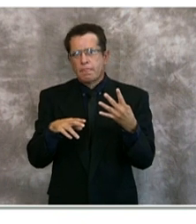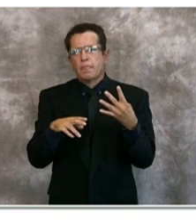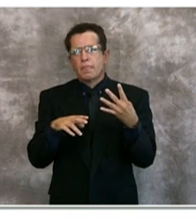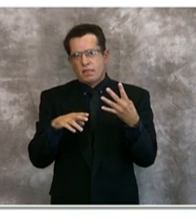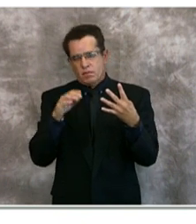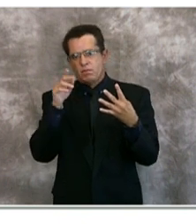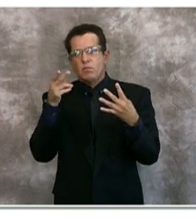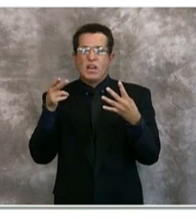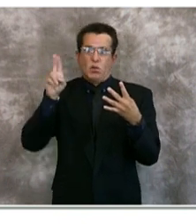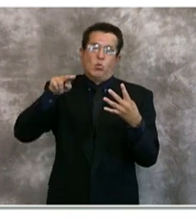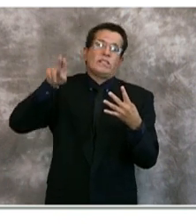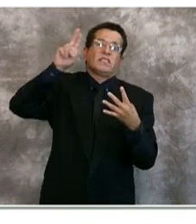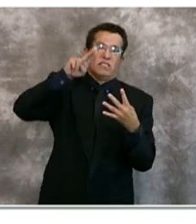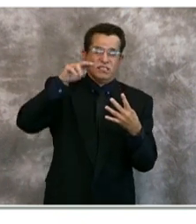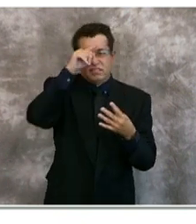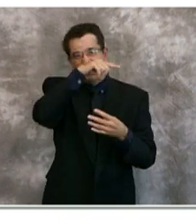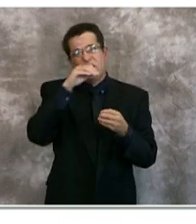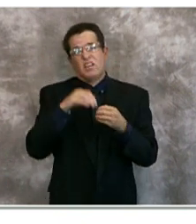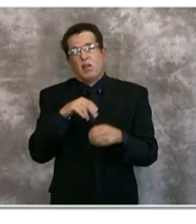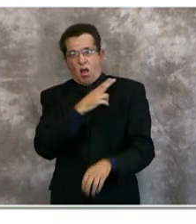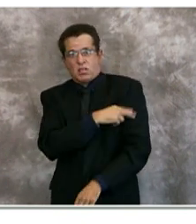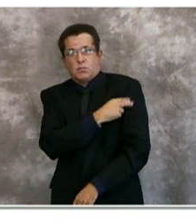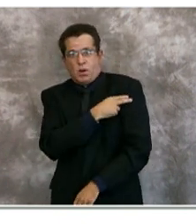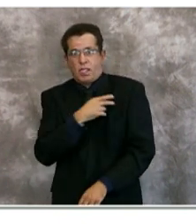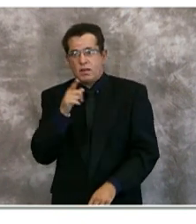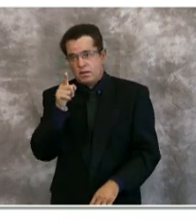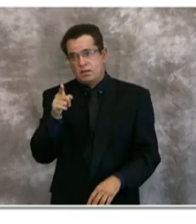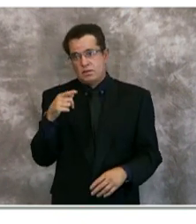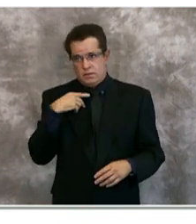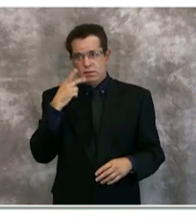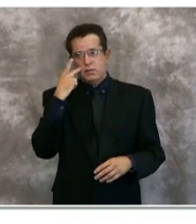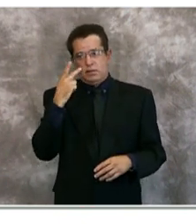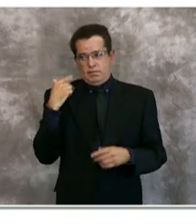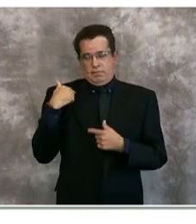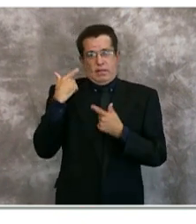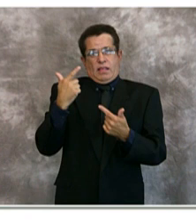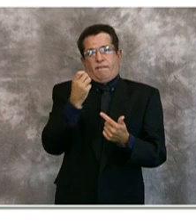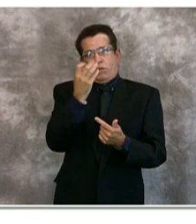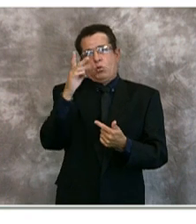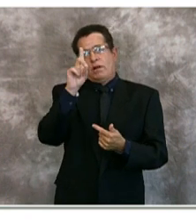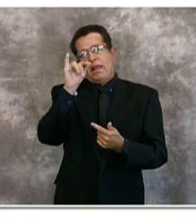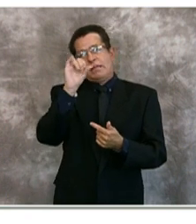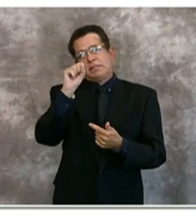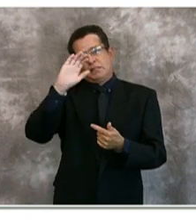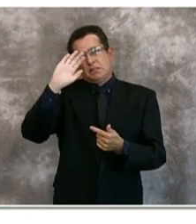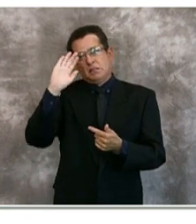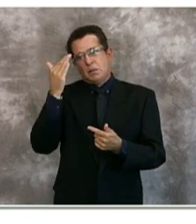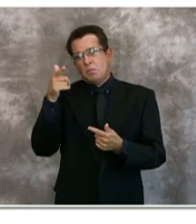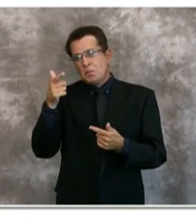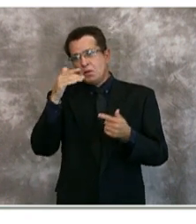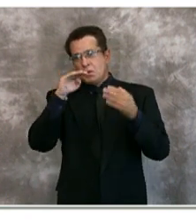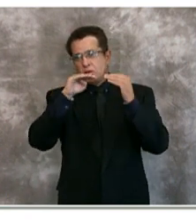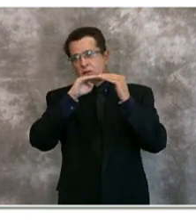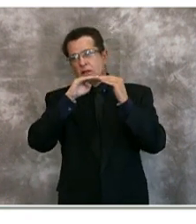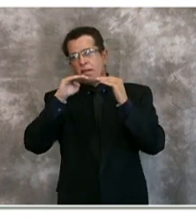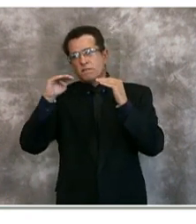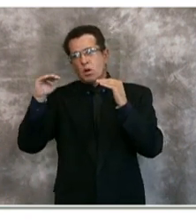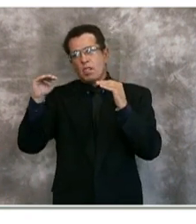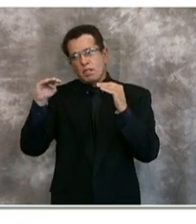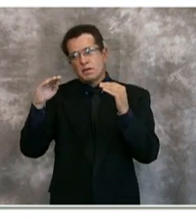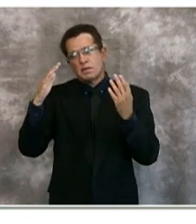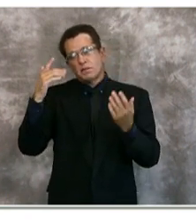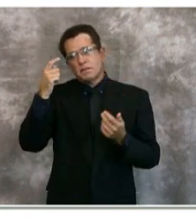incline in hospitalizations. Again, we have some hope over the past several days. There appears to be